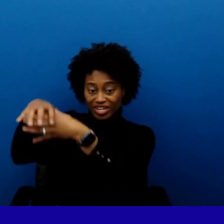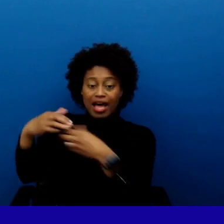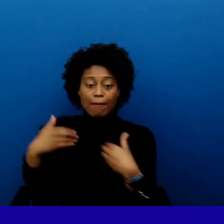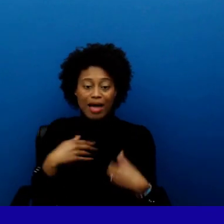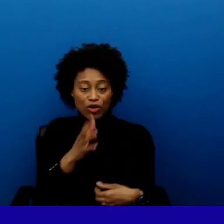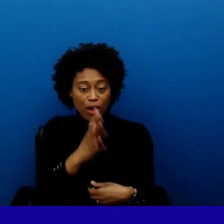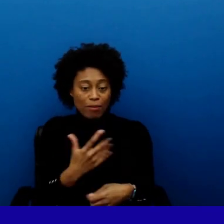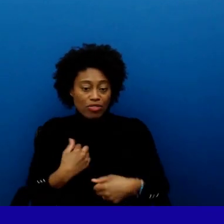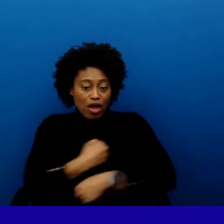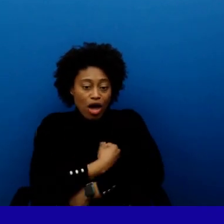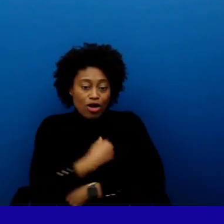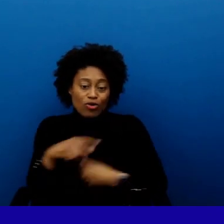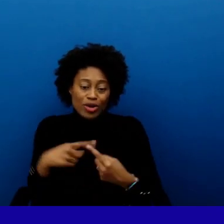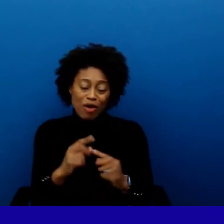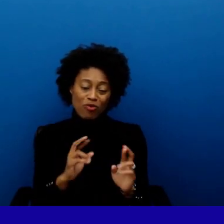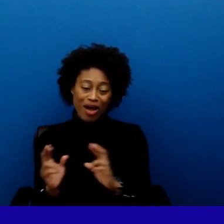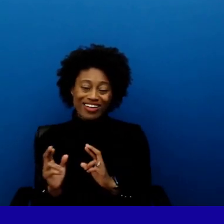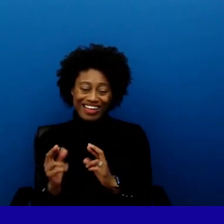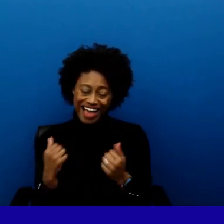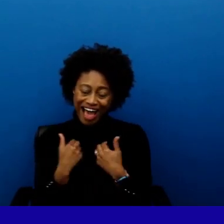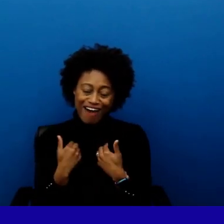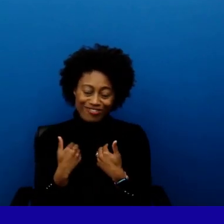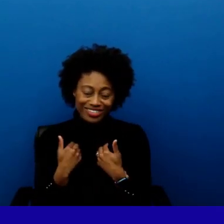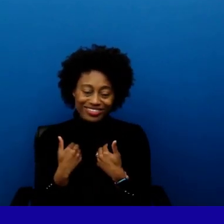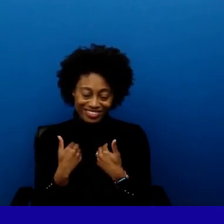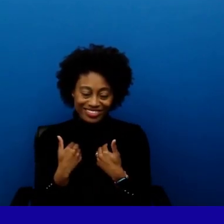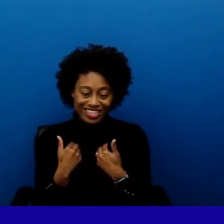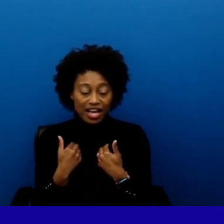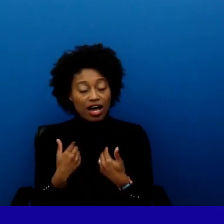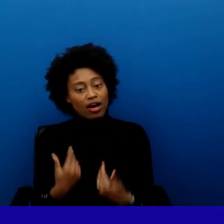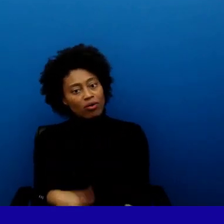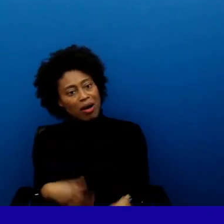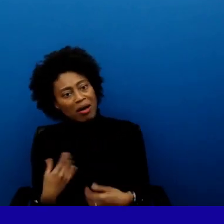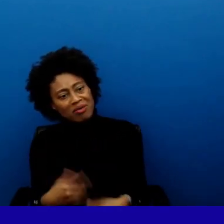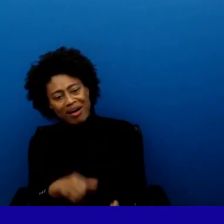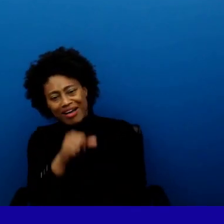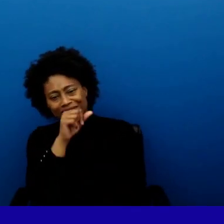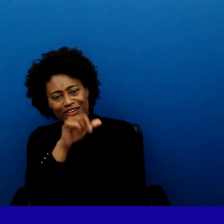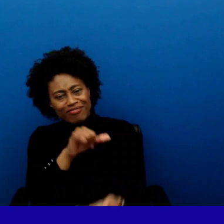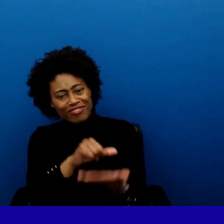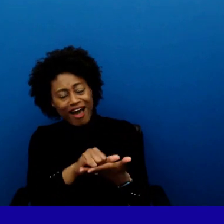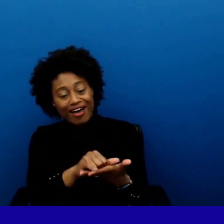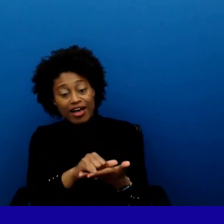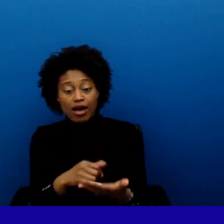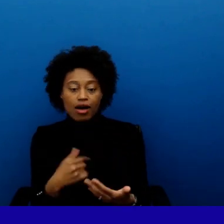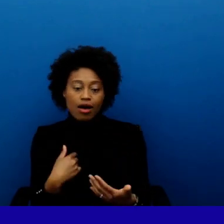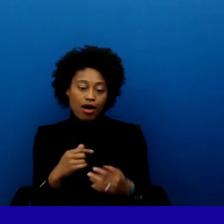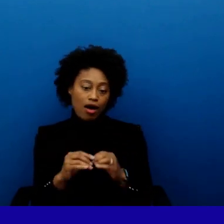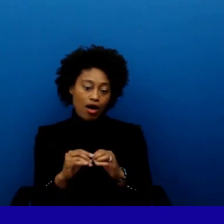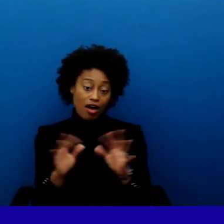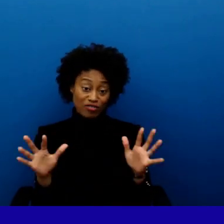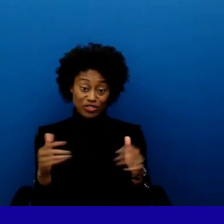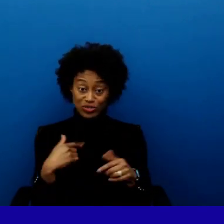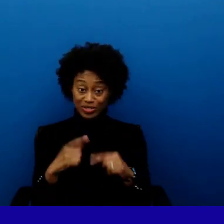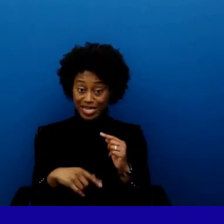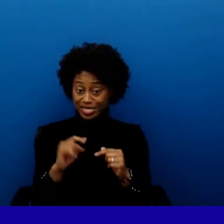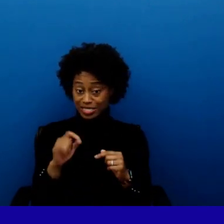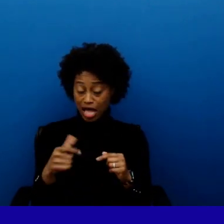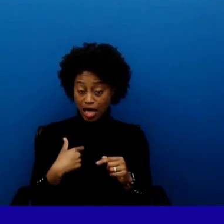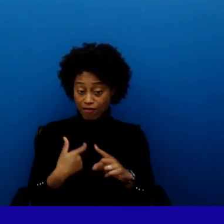want. Oh, I love that. I love that. So I am obviously, if you can't tell from my